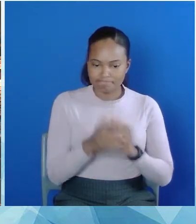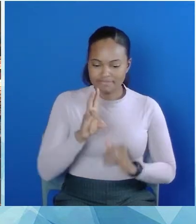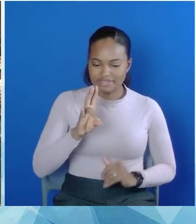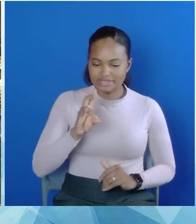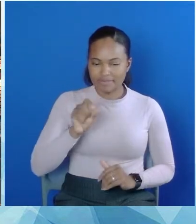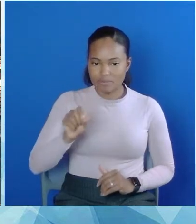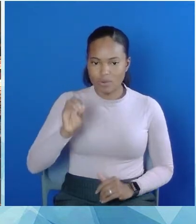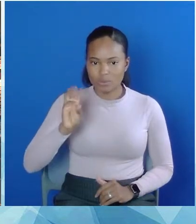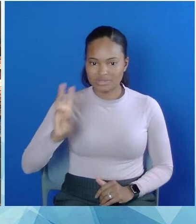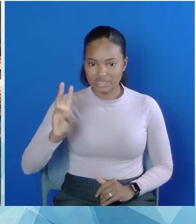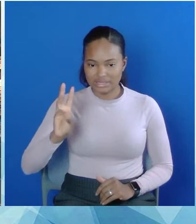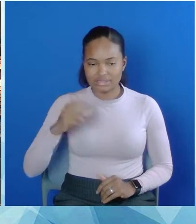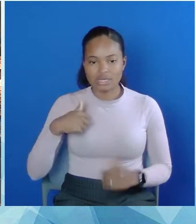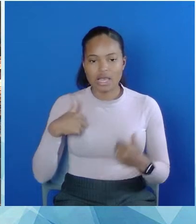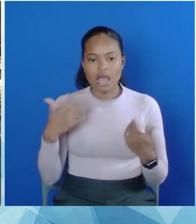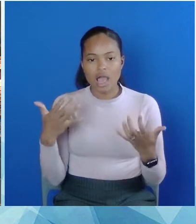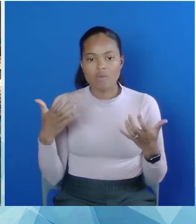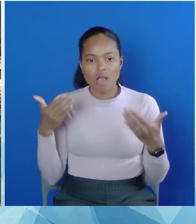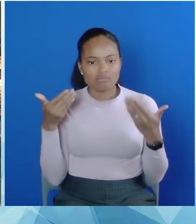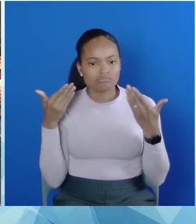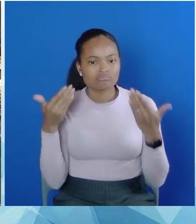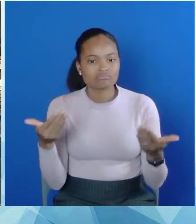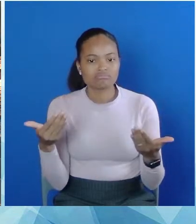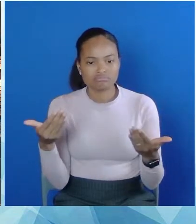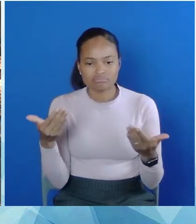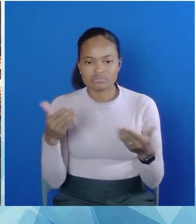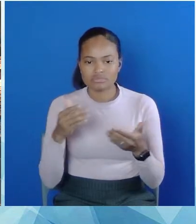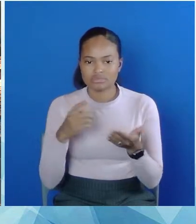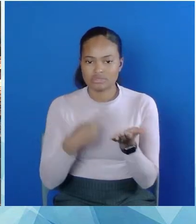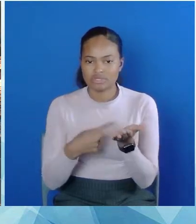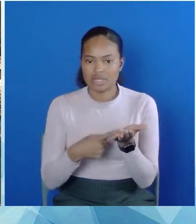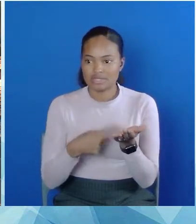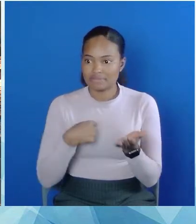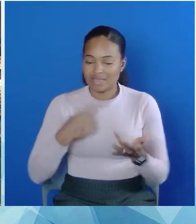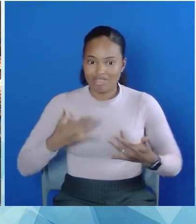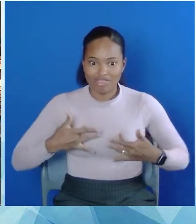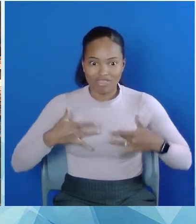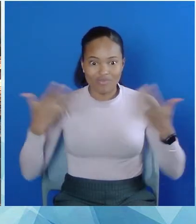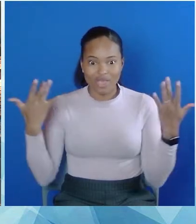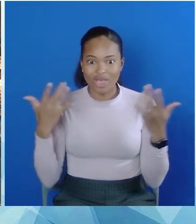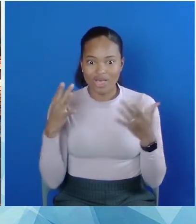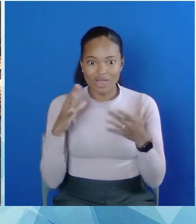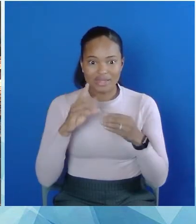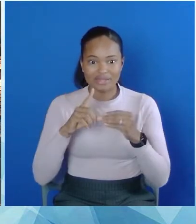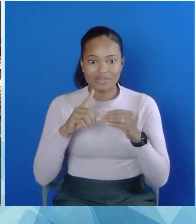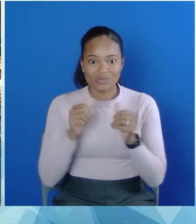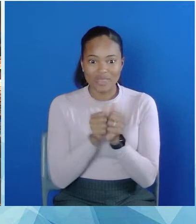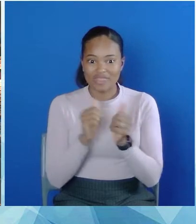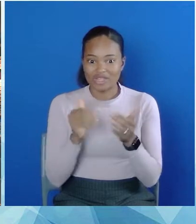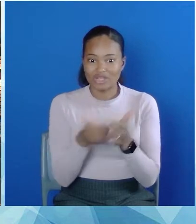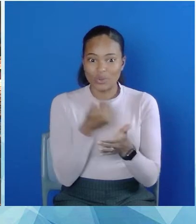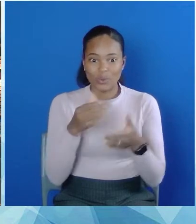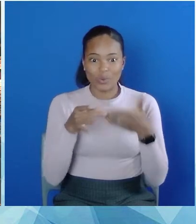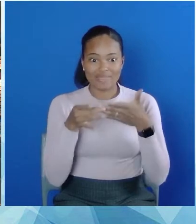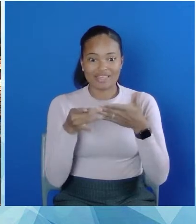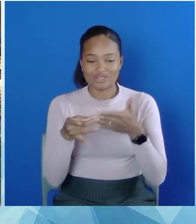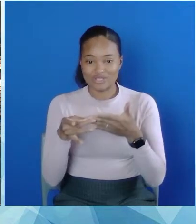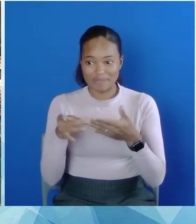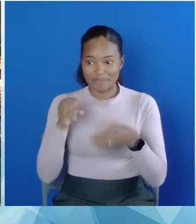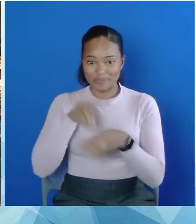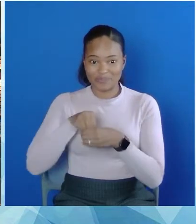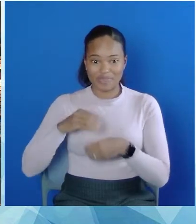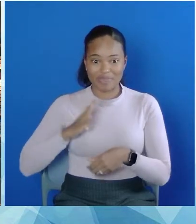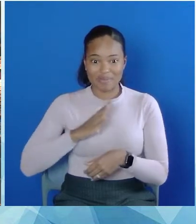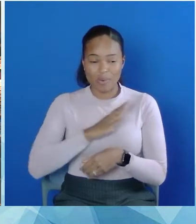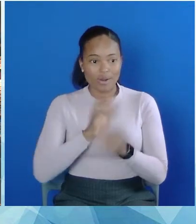beyond, I would like to take this opportunity to say how thrilled I am by the new leadership of the board. Congratulations, Sue Kay.